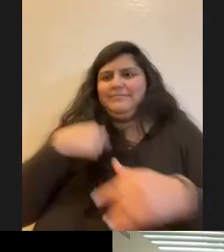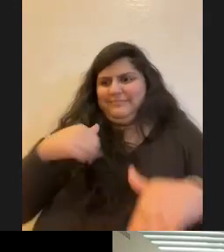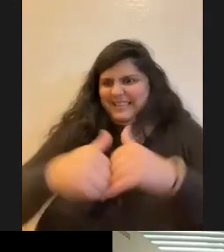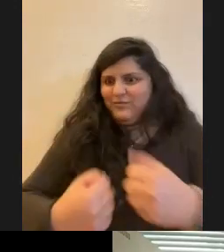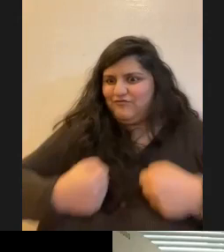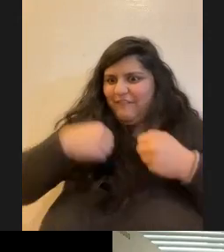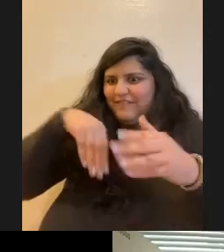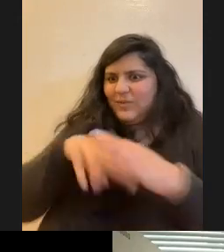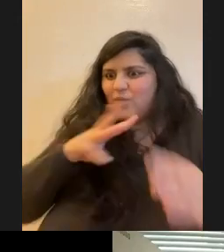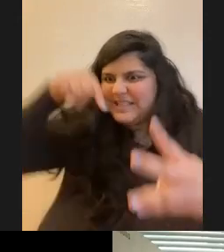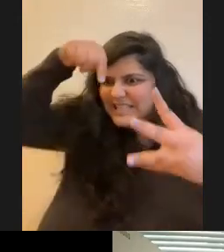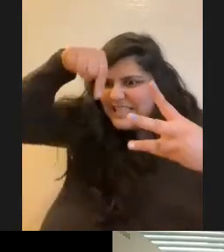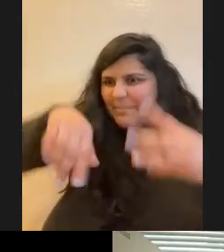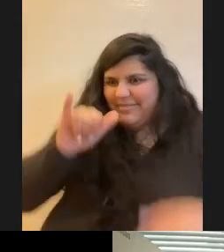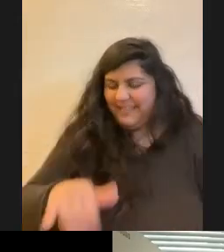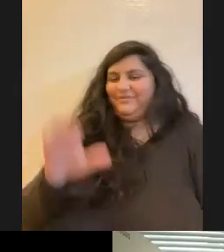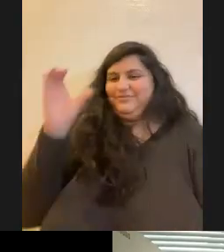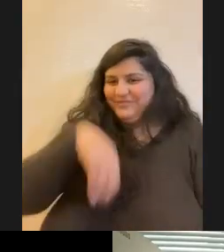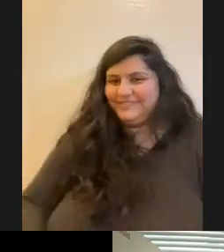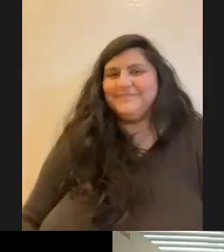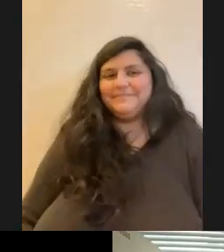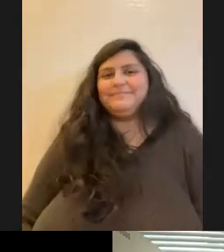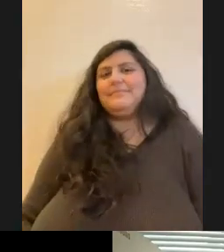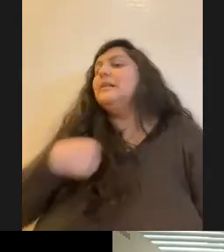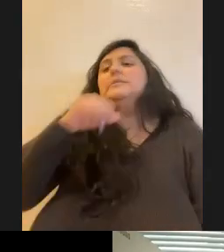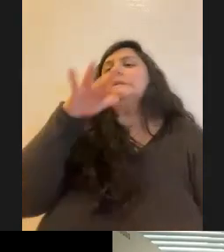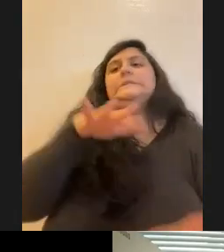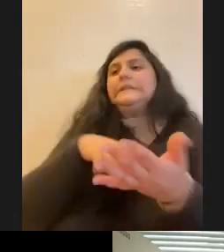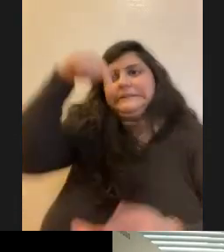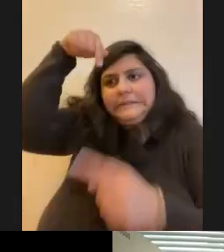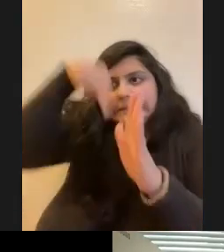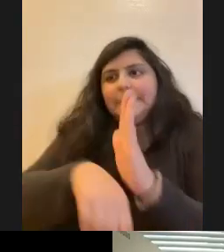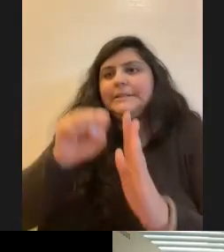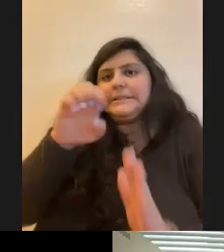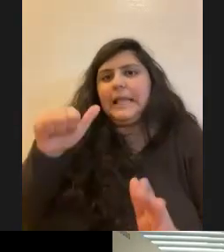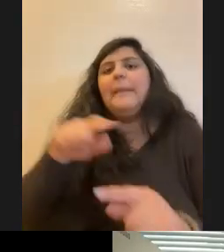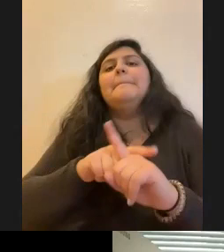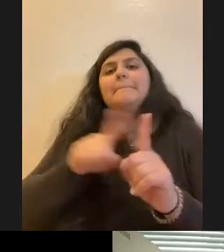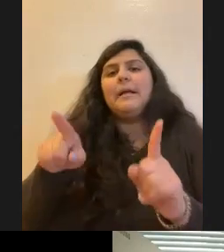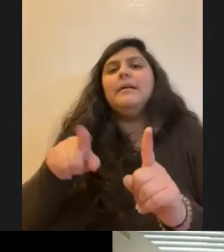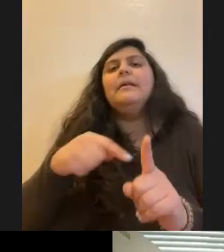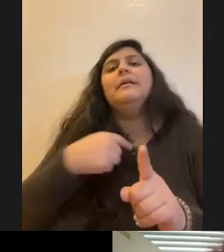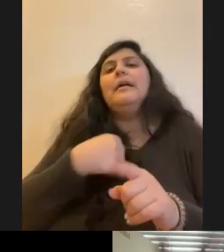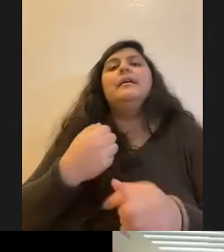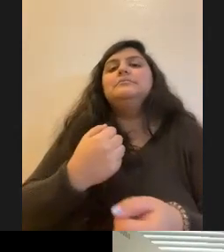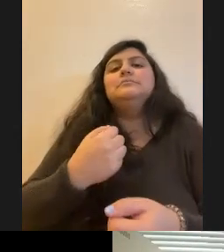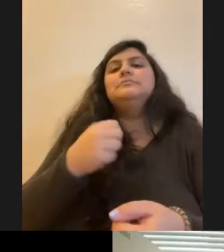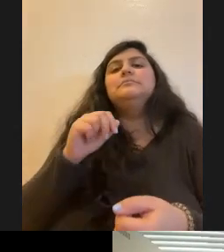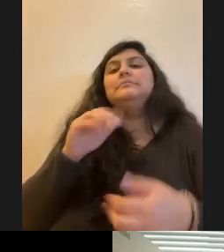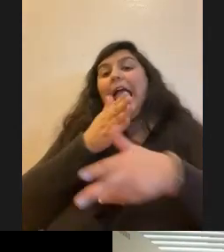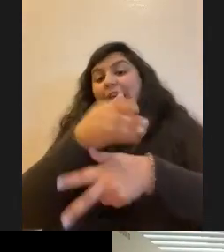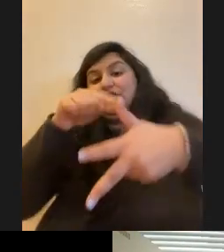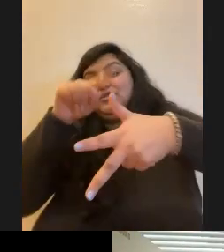cool. Yeah, I don't study deep sea stuff, but if there's something I love second to or after